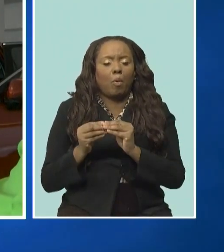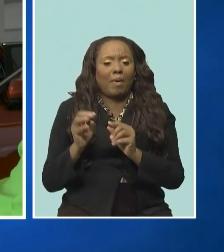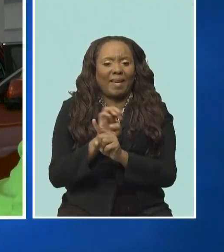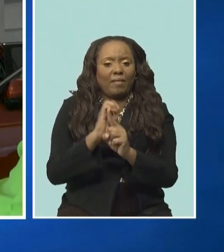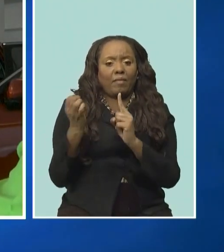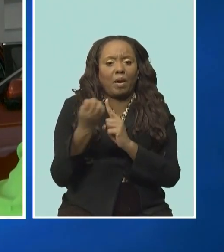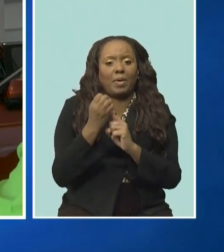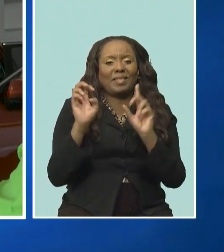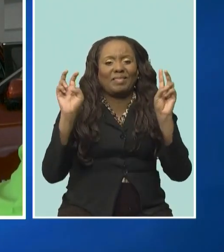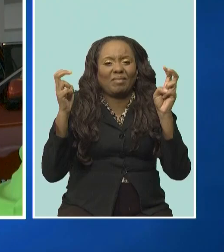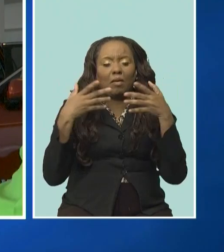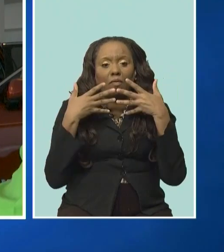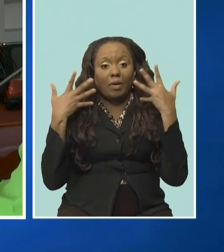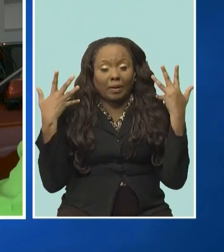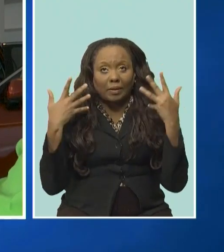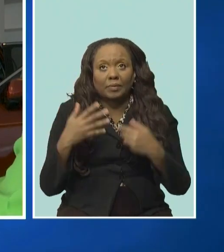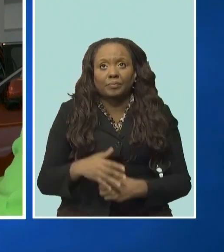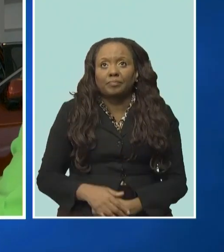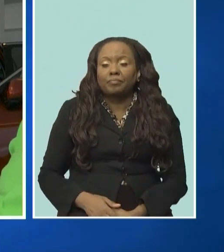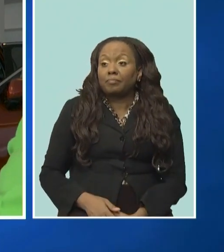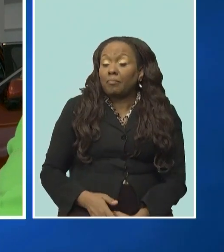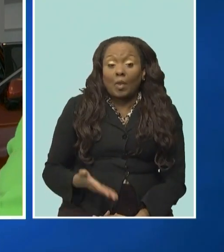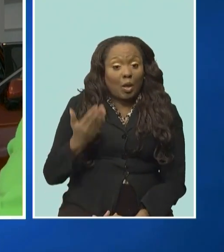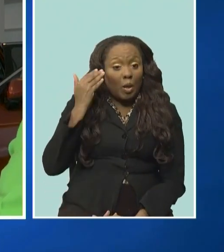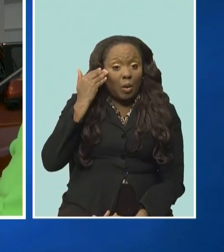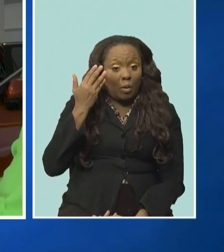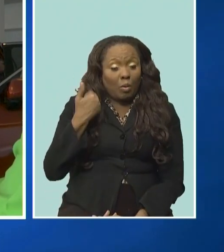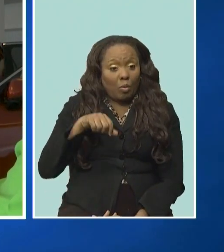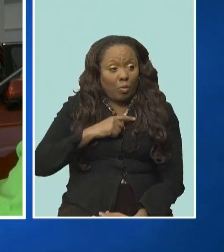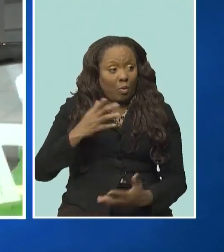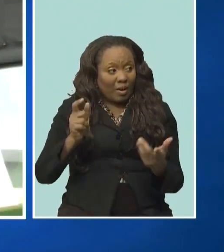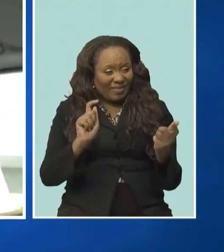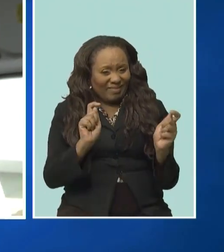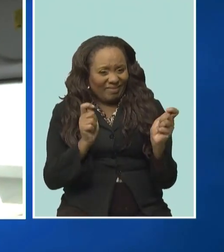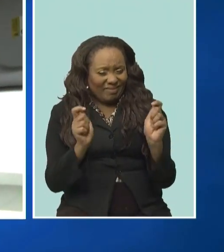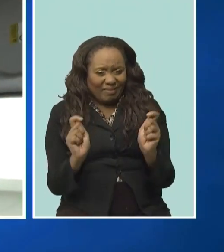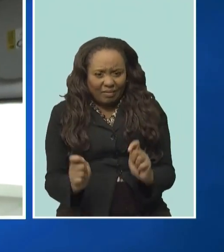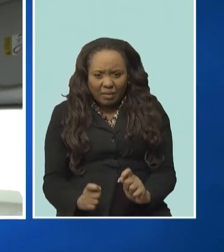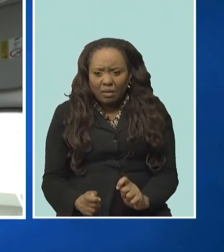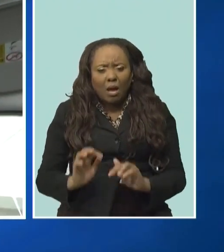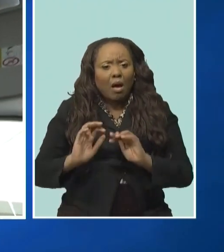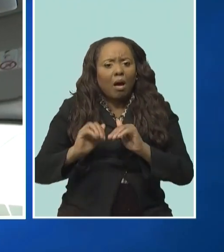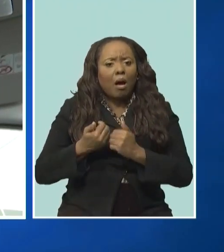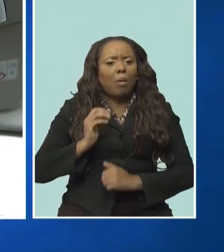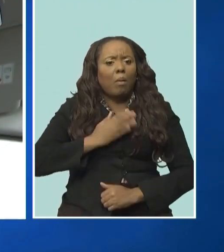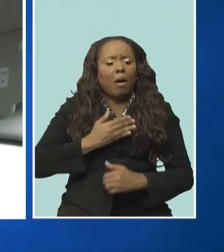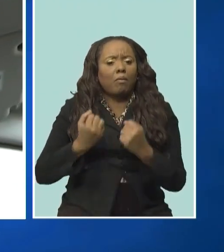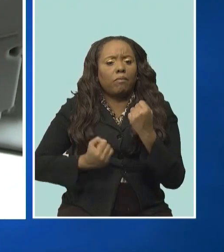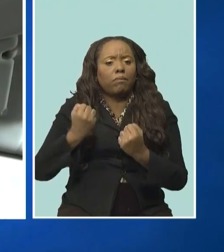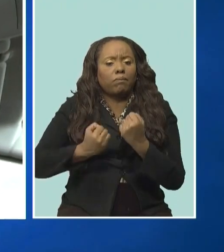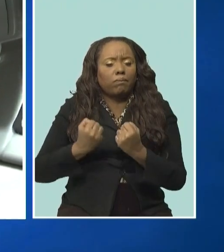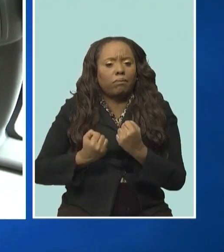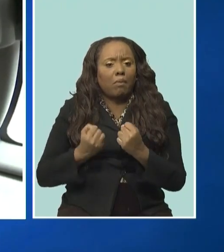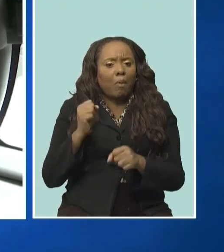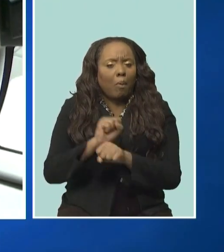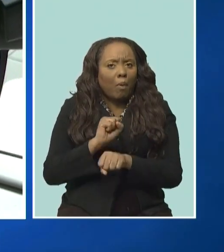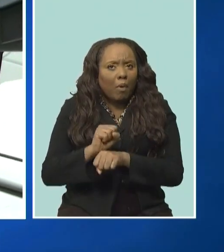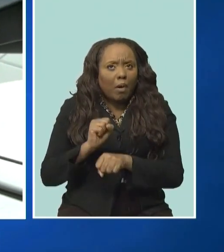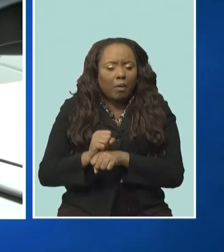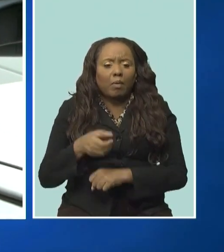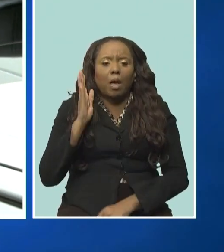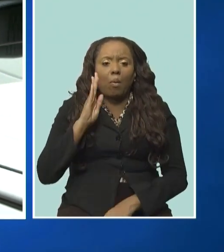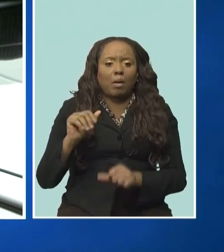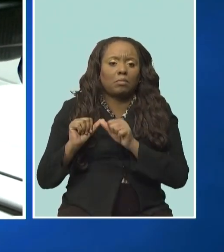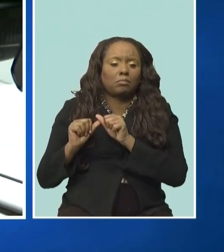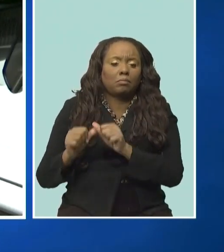is necessary in order to change the existing units in operation. They're going to be, the incentives I think will continue for another